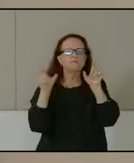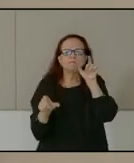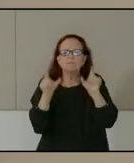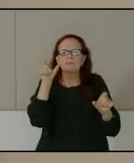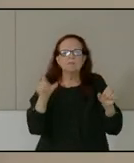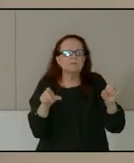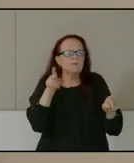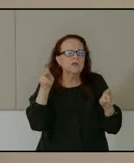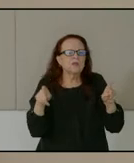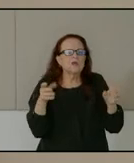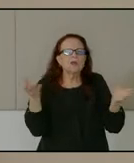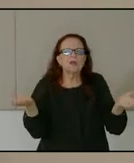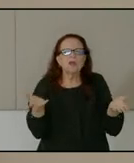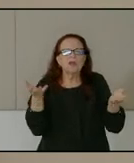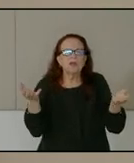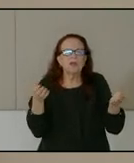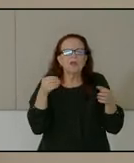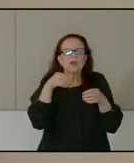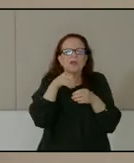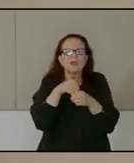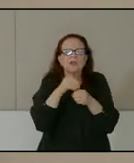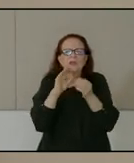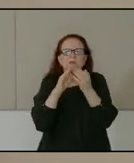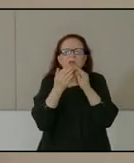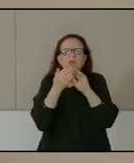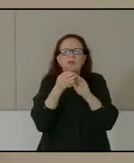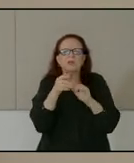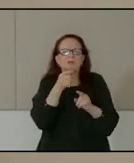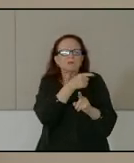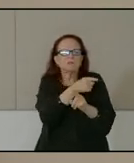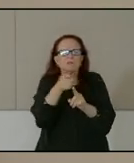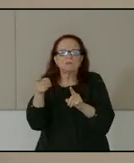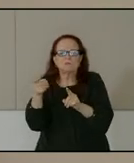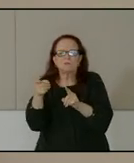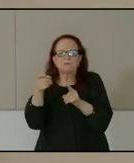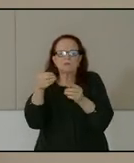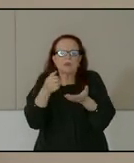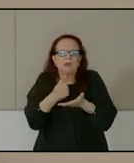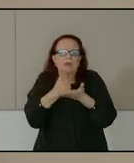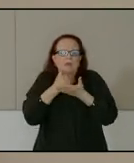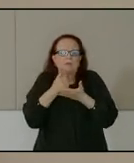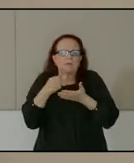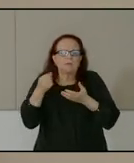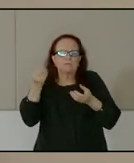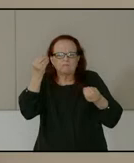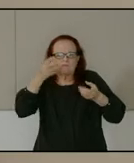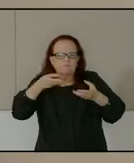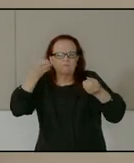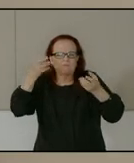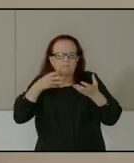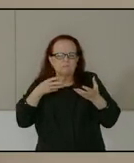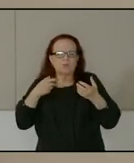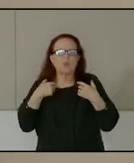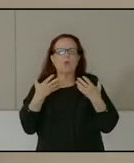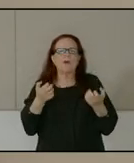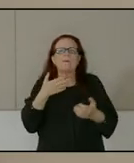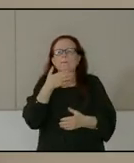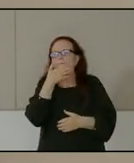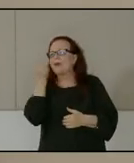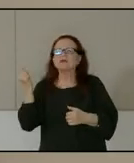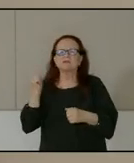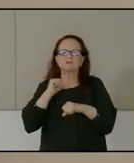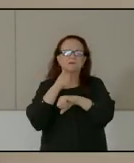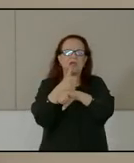office. We're not going to copy anybody else. We want to do the best we can and be the best office in the nation of this